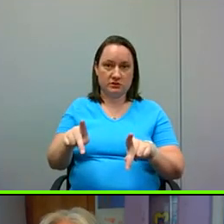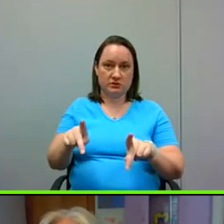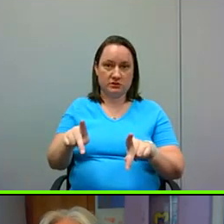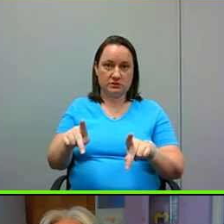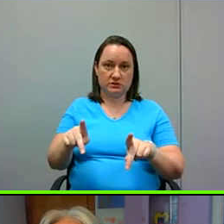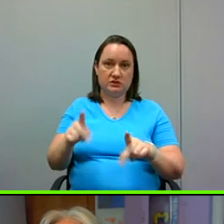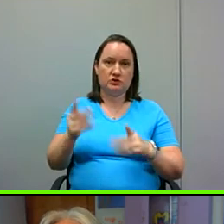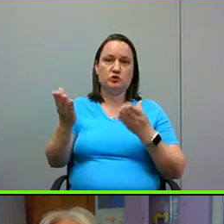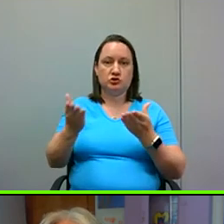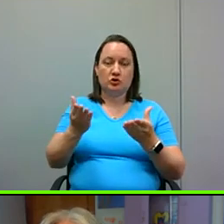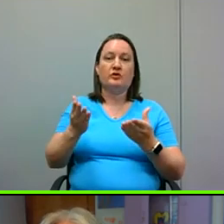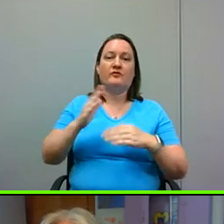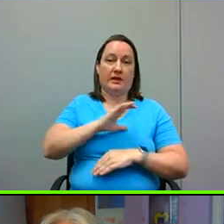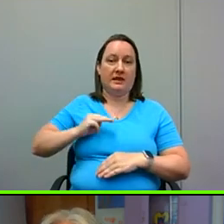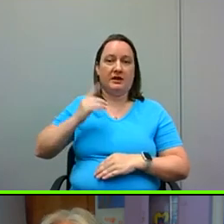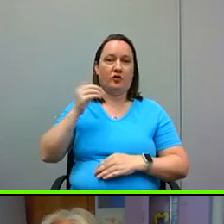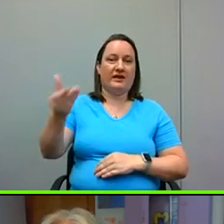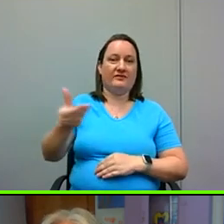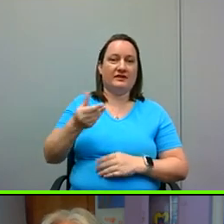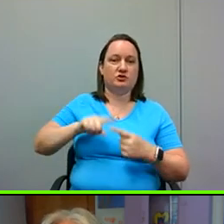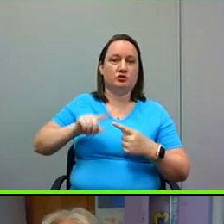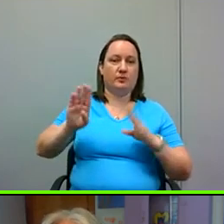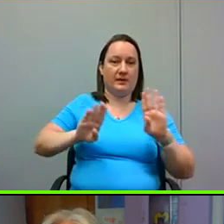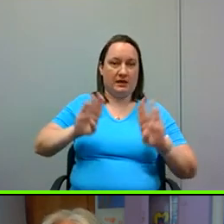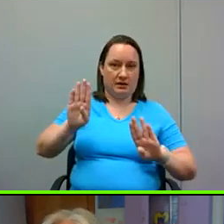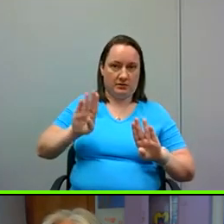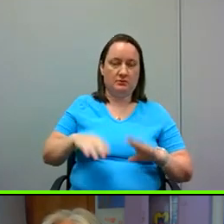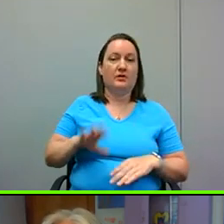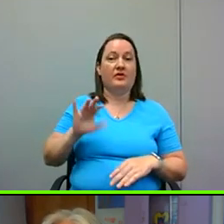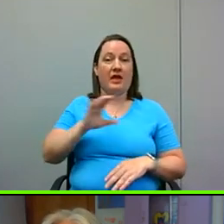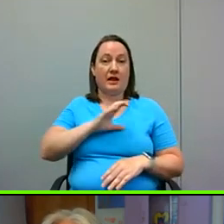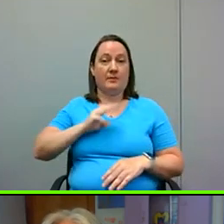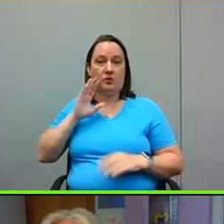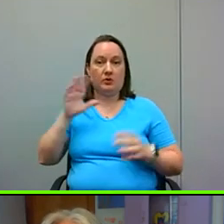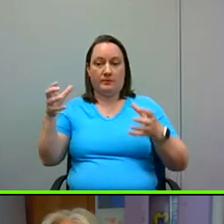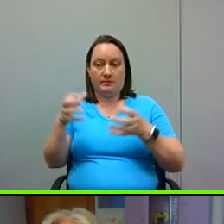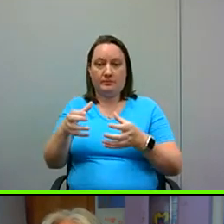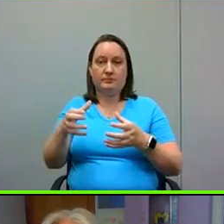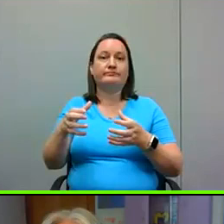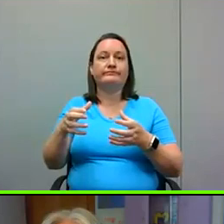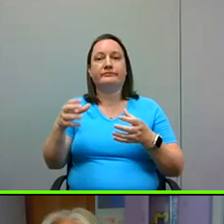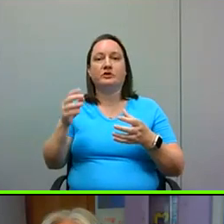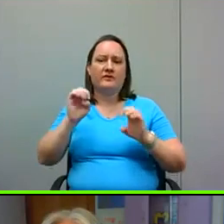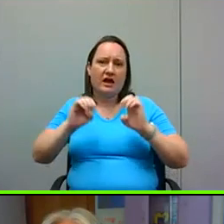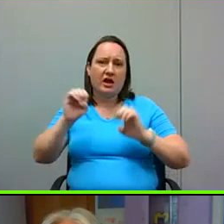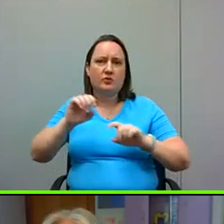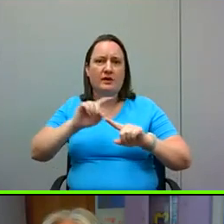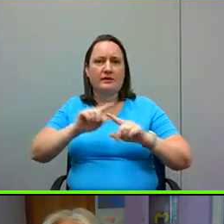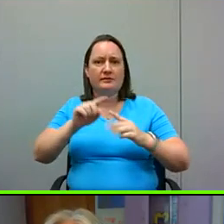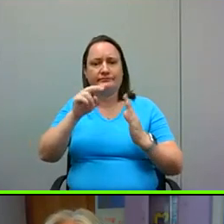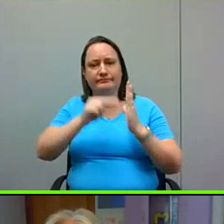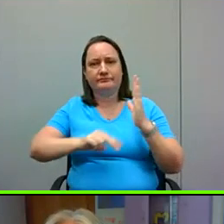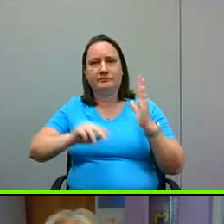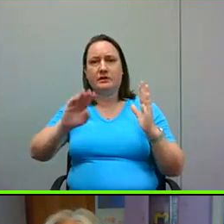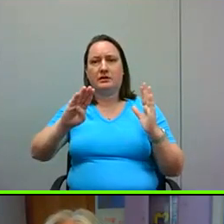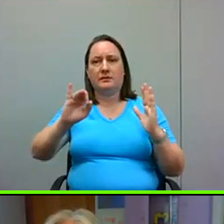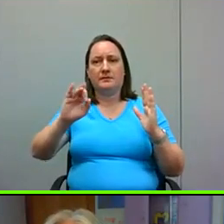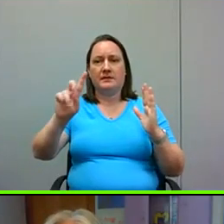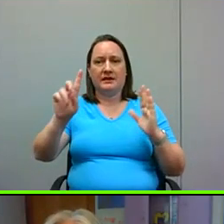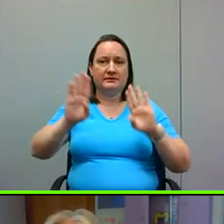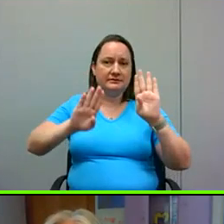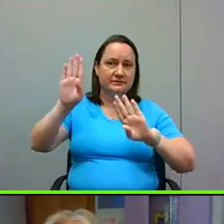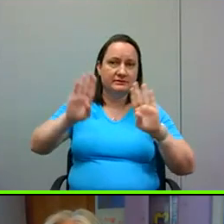for bid committee, which will meet to evaluate the bids and make the recommendation on whether to contract